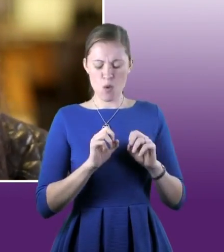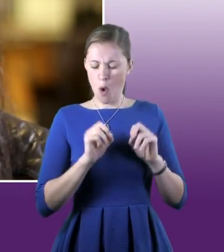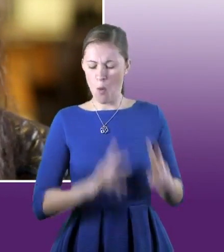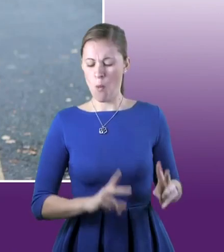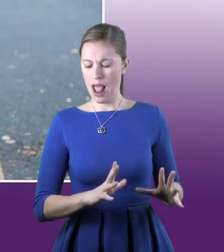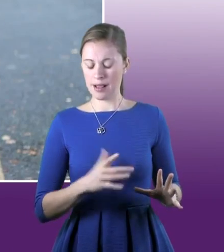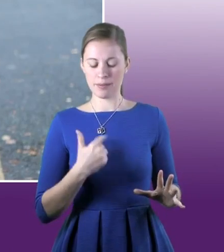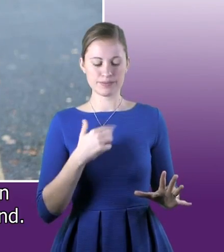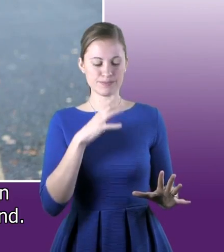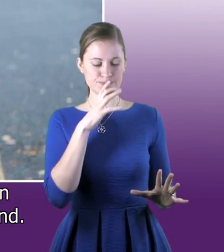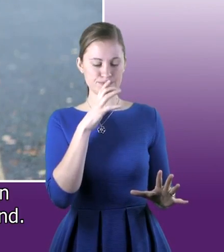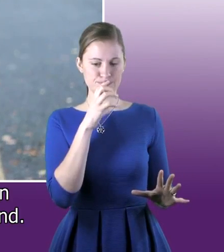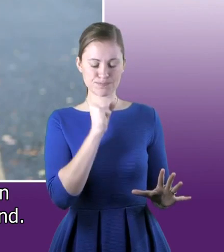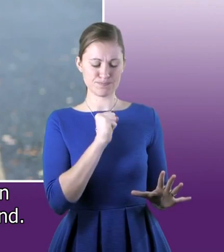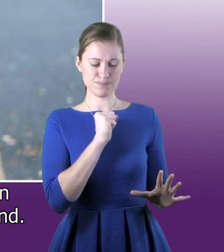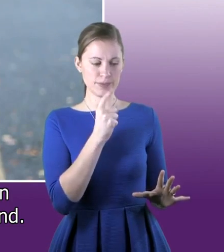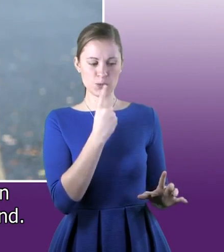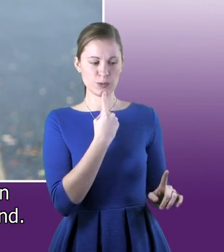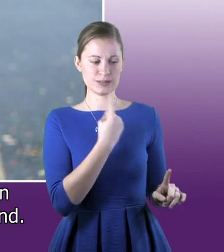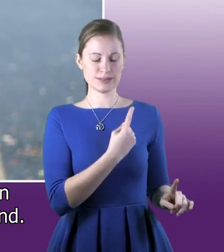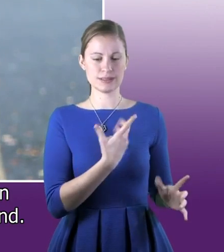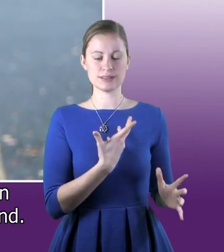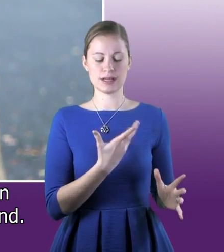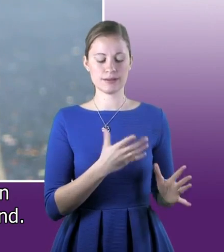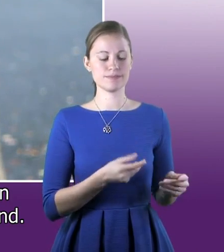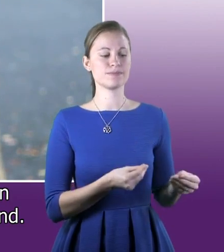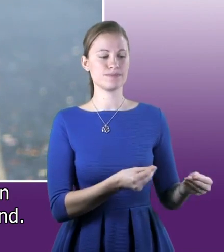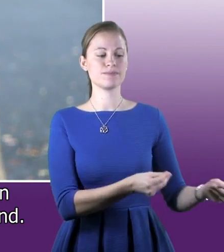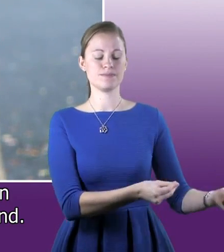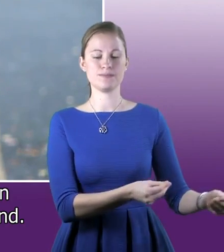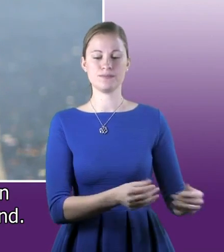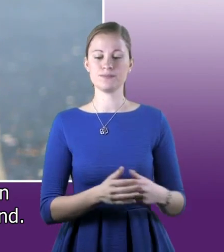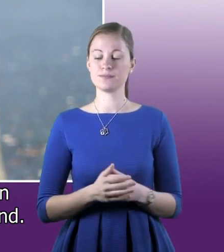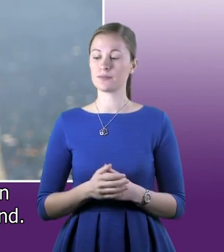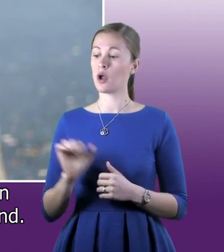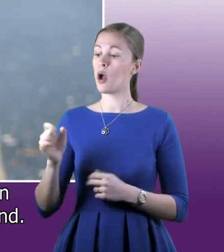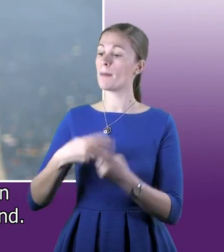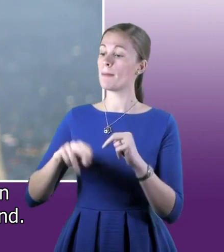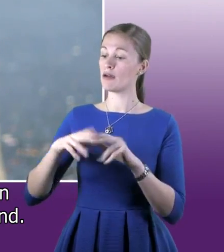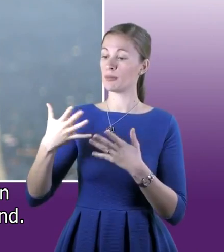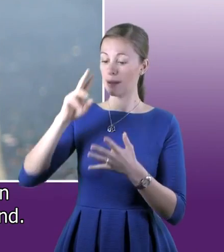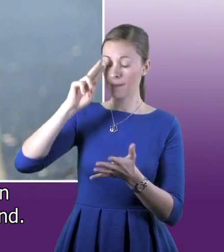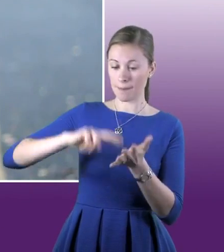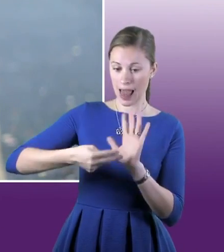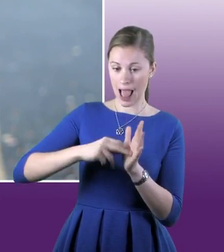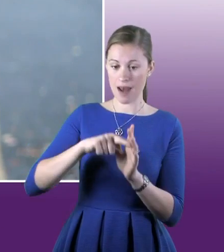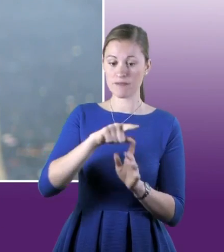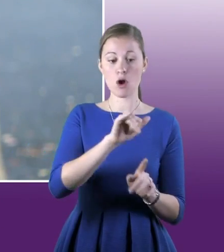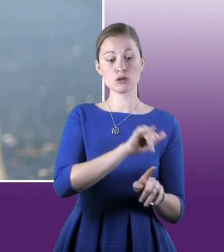couldn't. The plan had been for Yasmin to fly to Pakistan with her mother to meet and marry her husband.